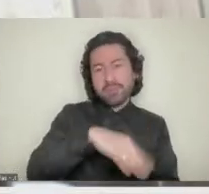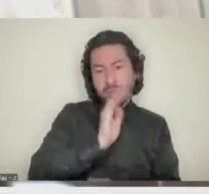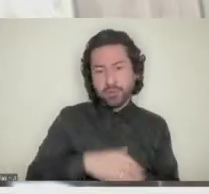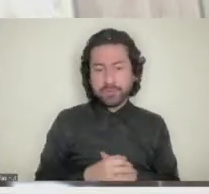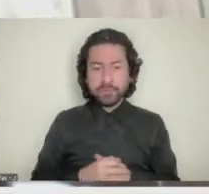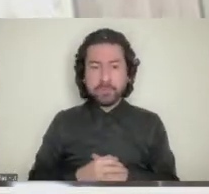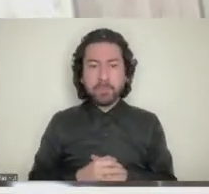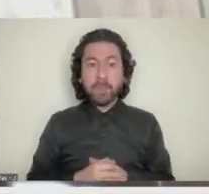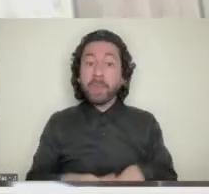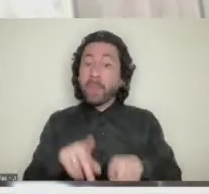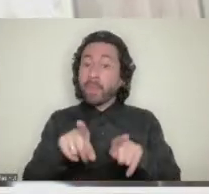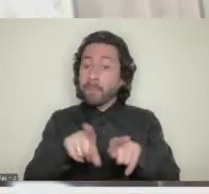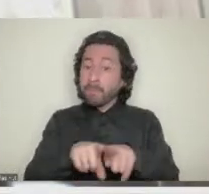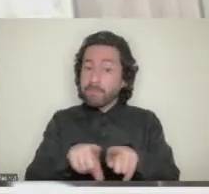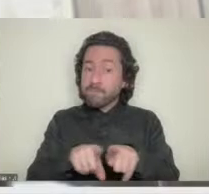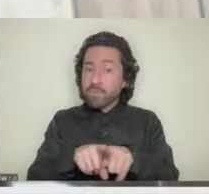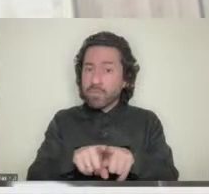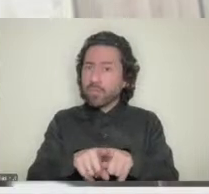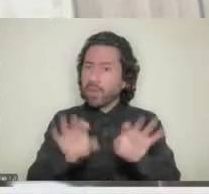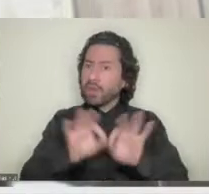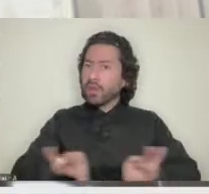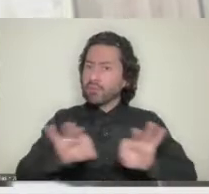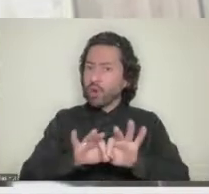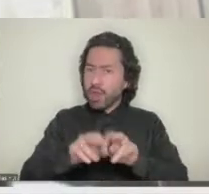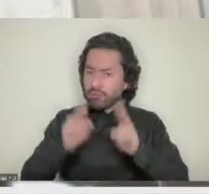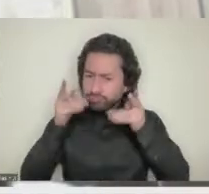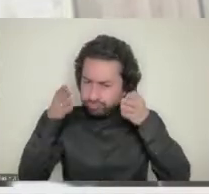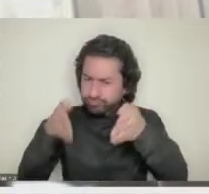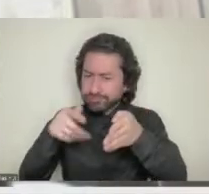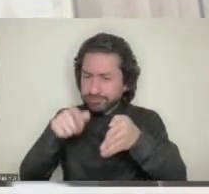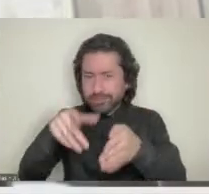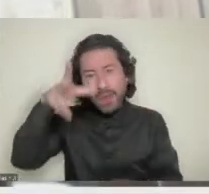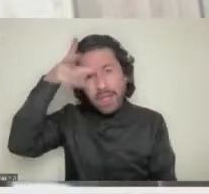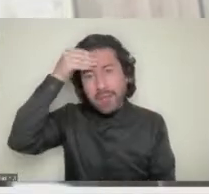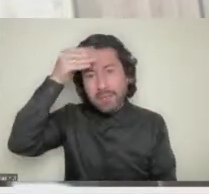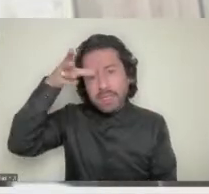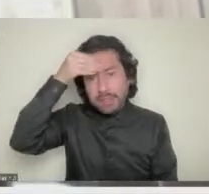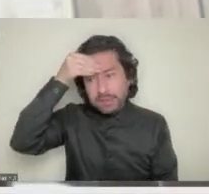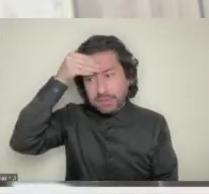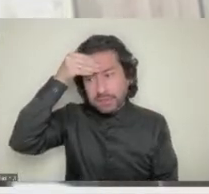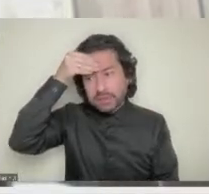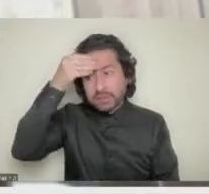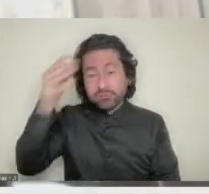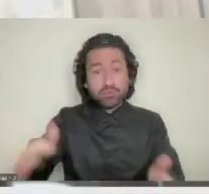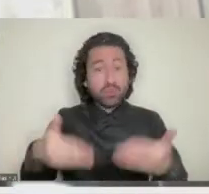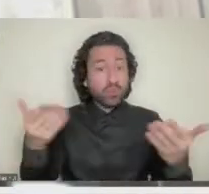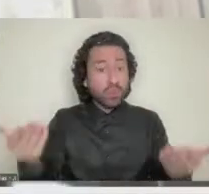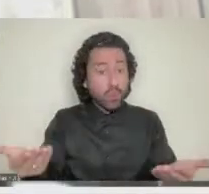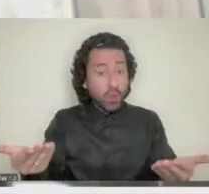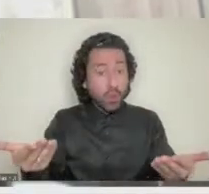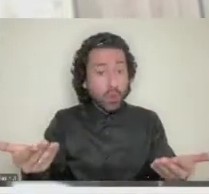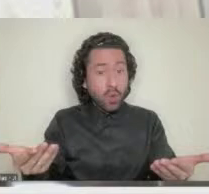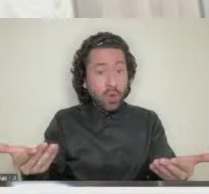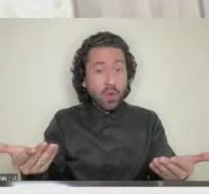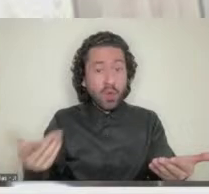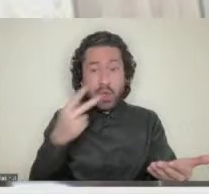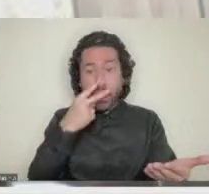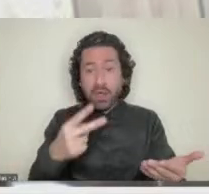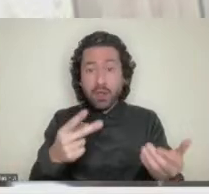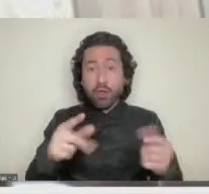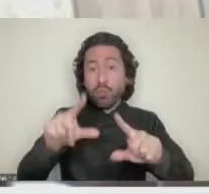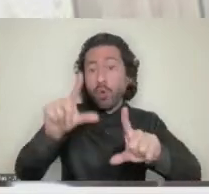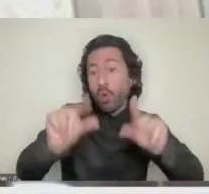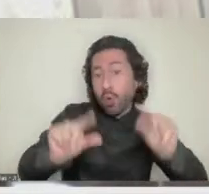allocate an investment where it's needed most. Also, we need to emphasize learnings, and for which what we need